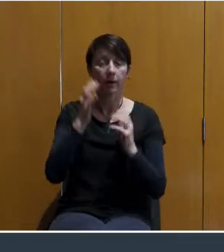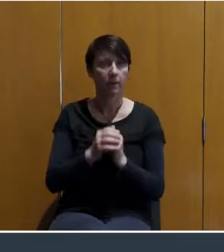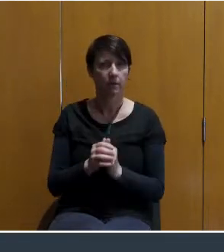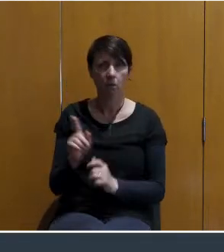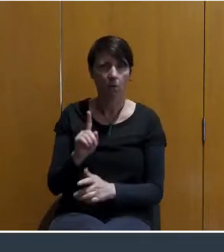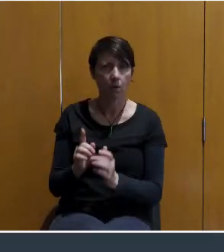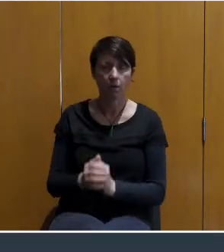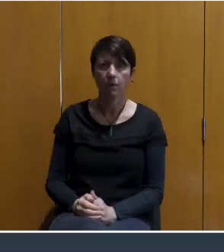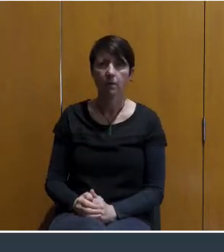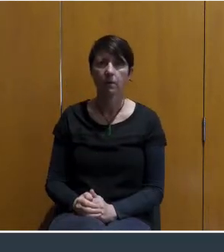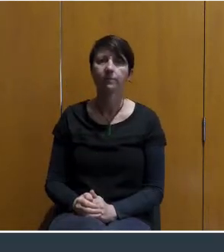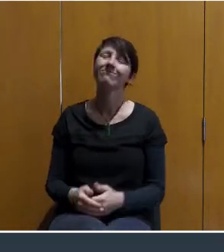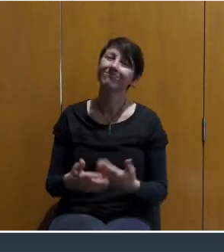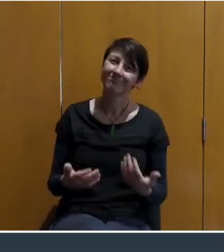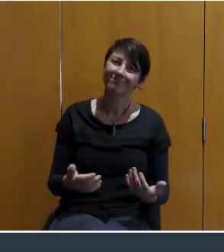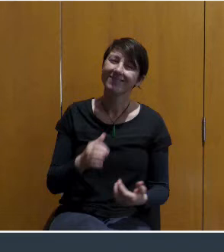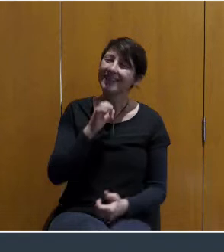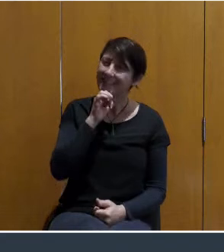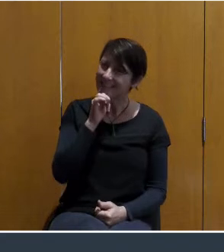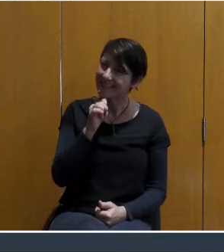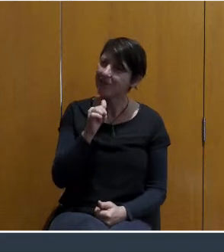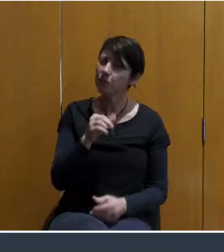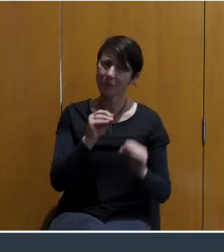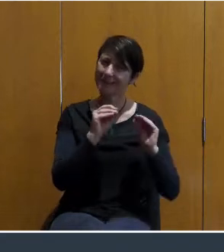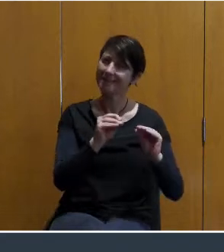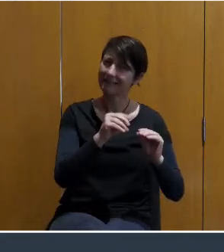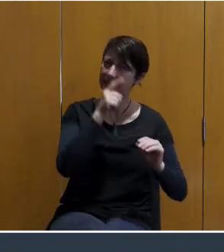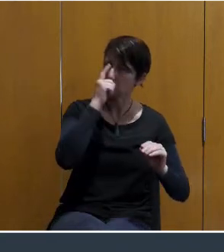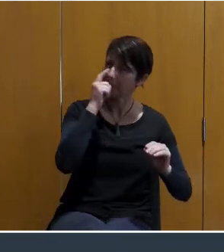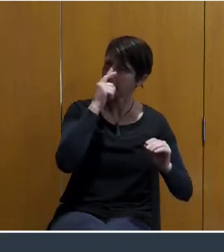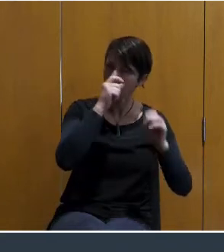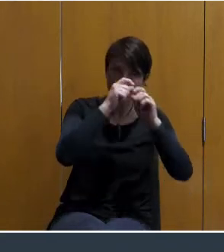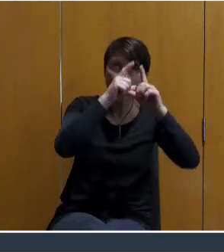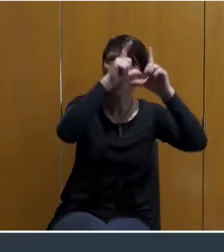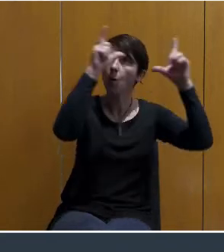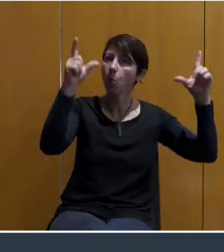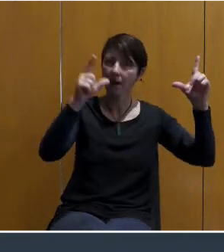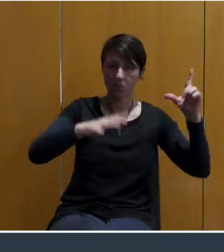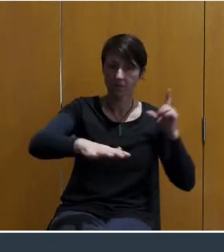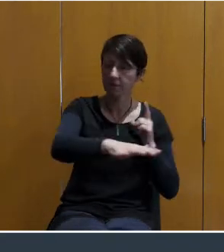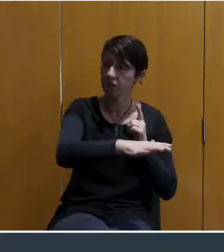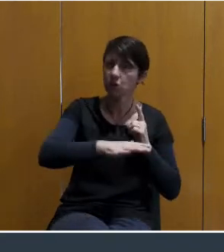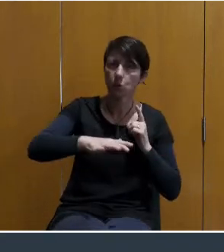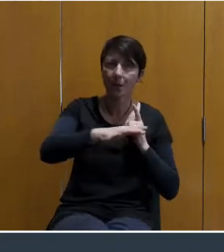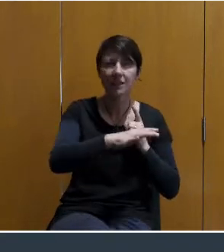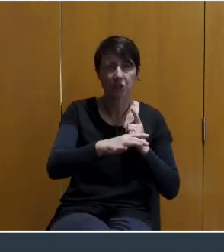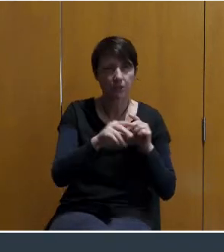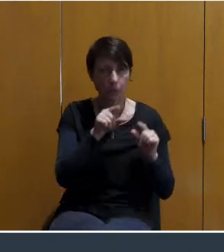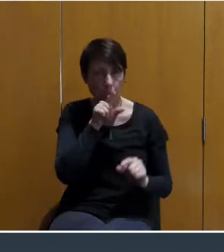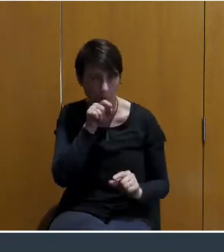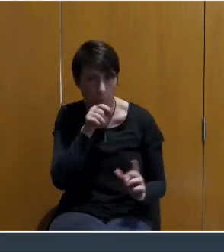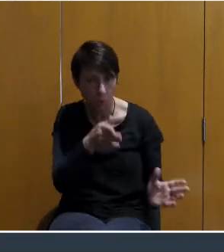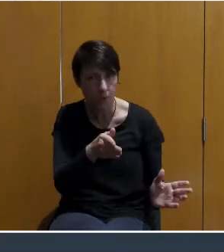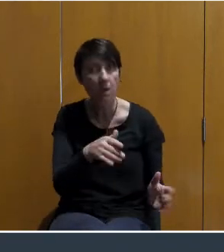issue, you get a real change in respect. In both those locations, there